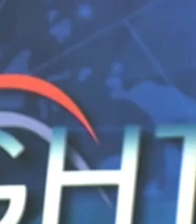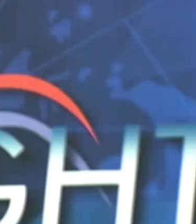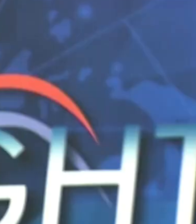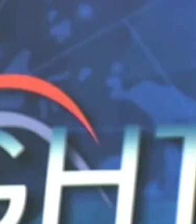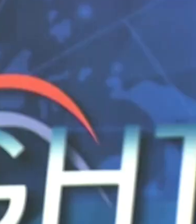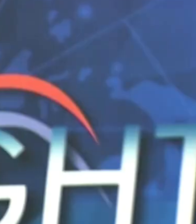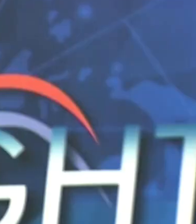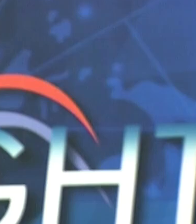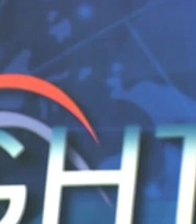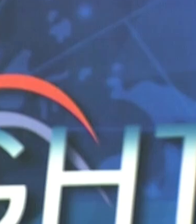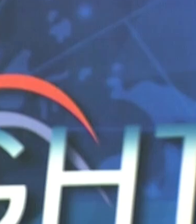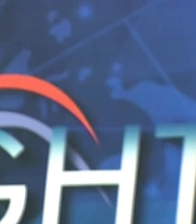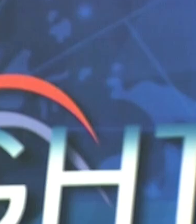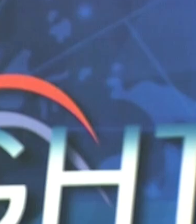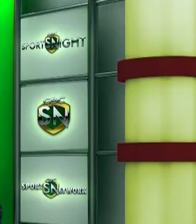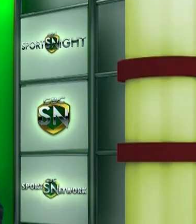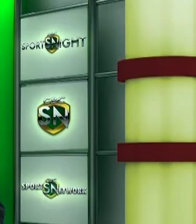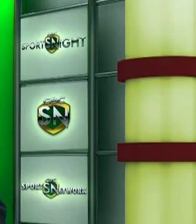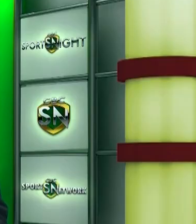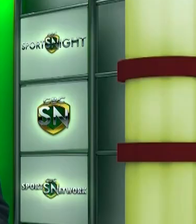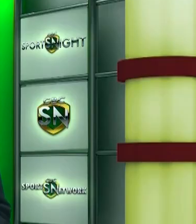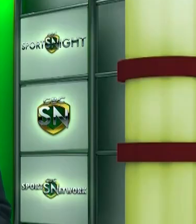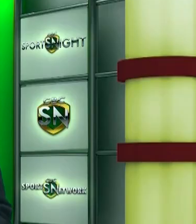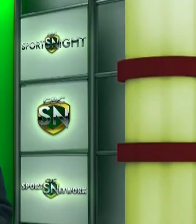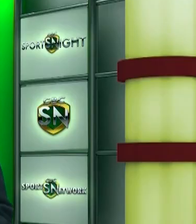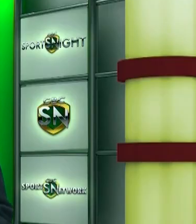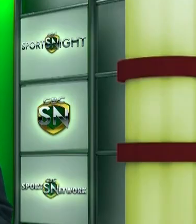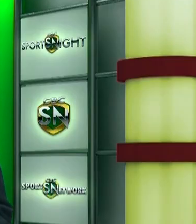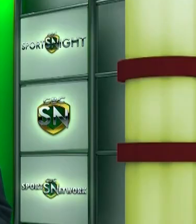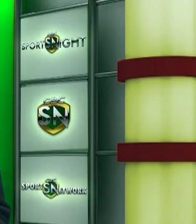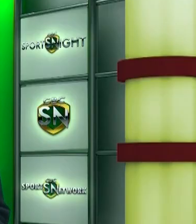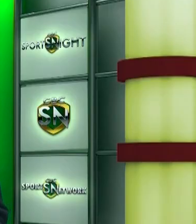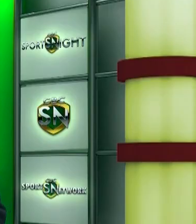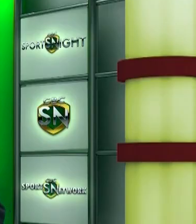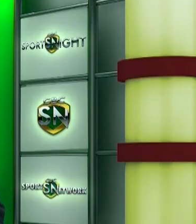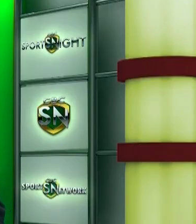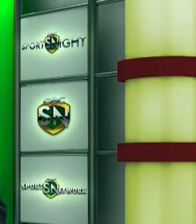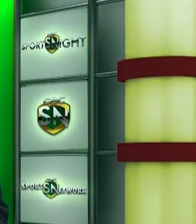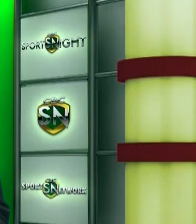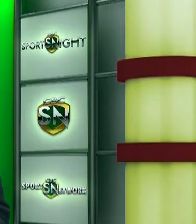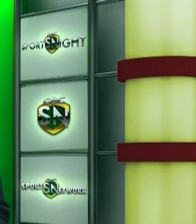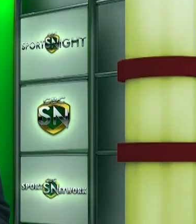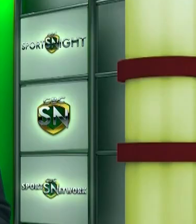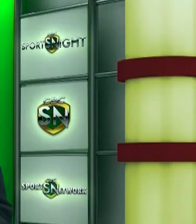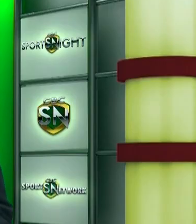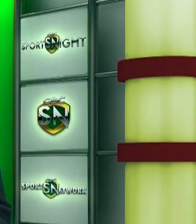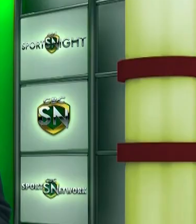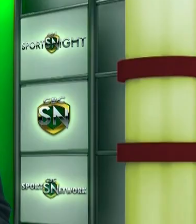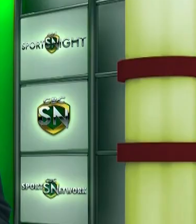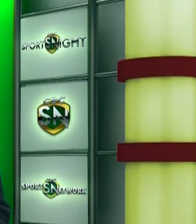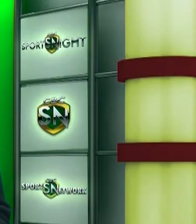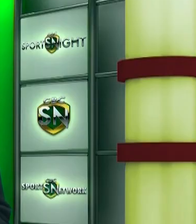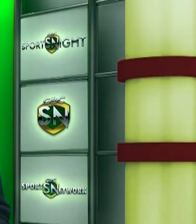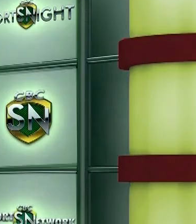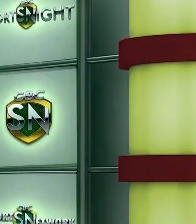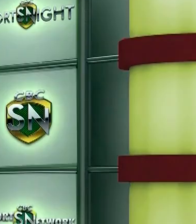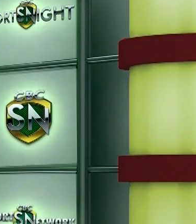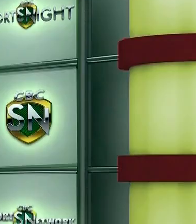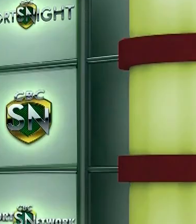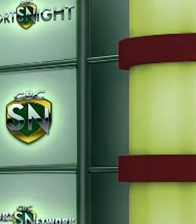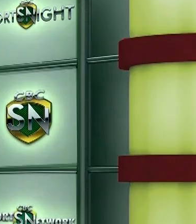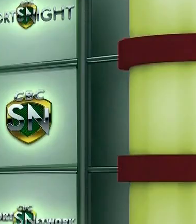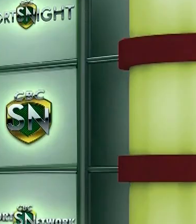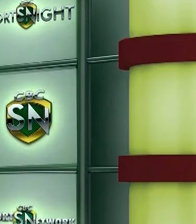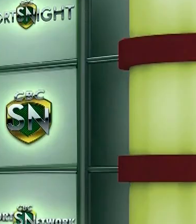Time now to head into the world of sports. We're joined by Damien Best. Damien, good evening. Good evening to you, Pearson. Good evening to our viewers and listeners. Well,